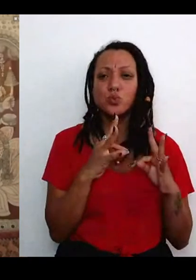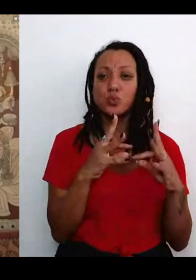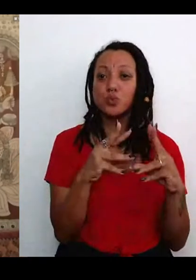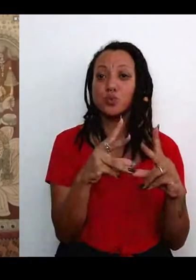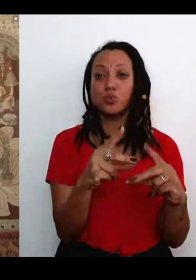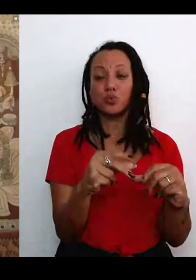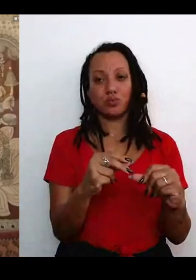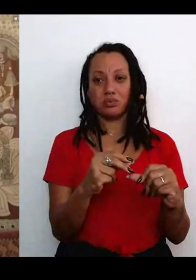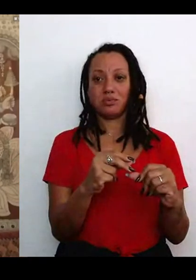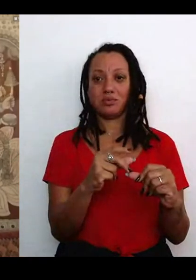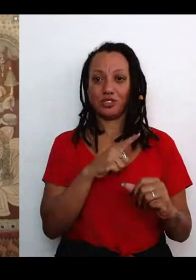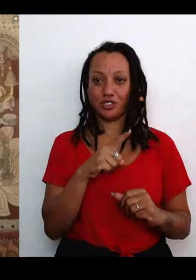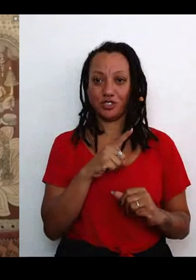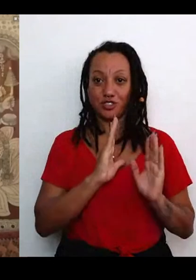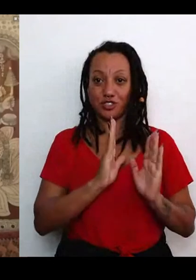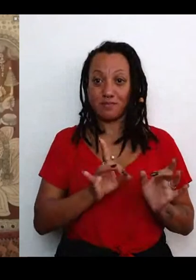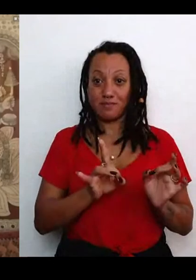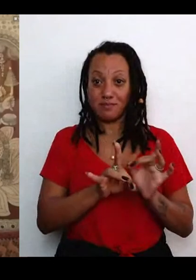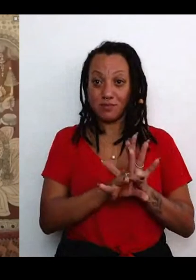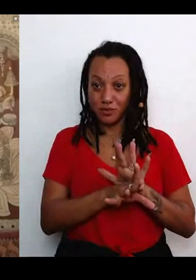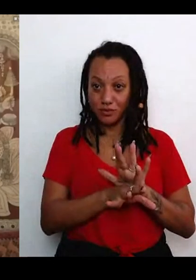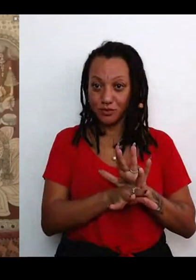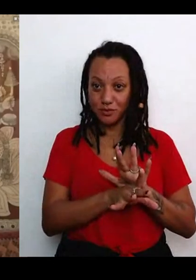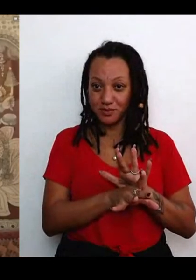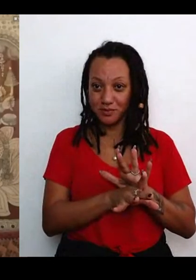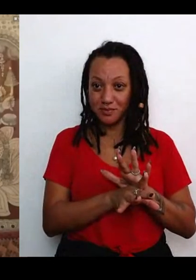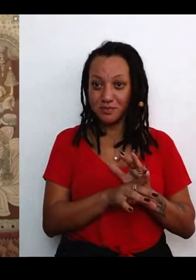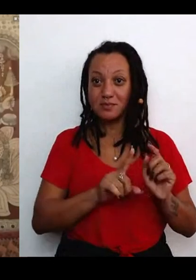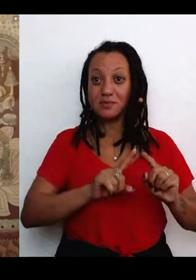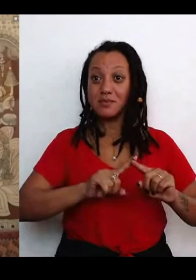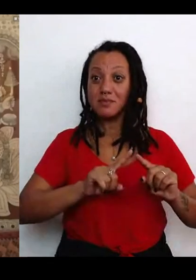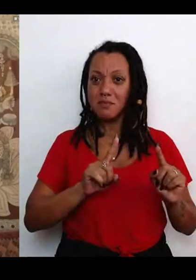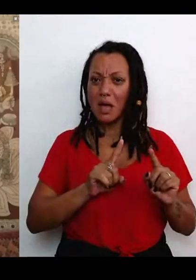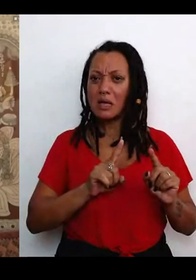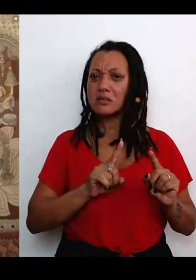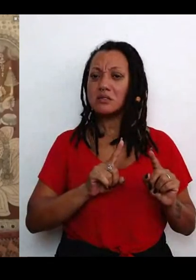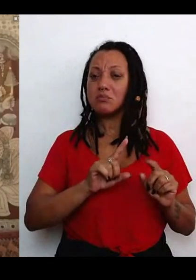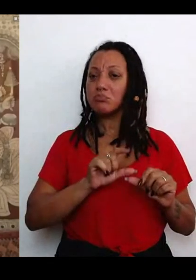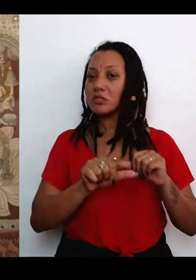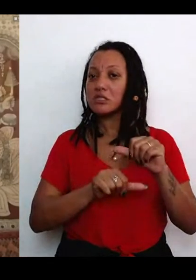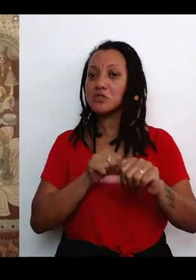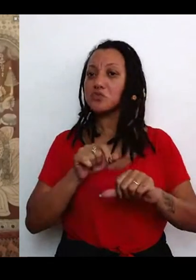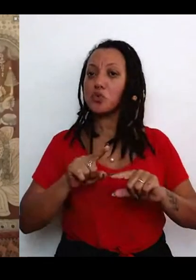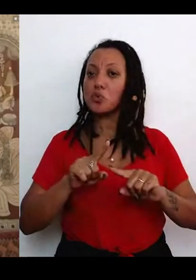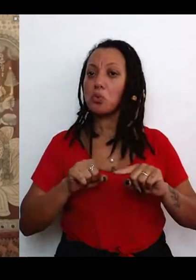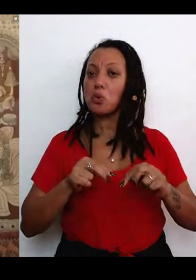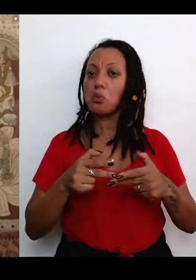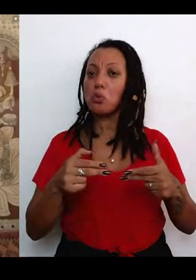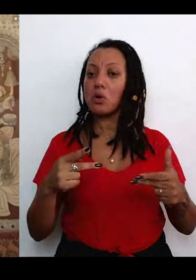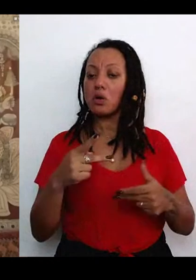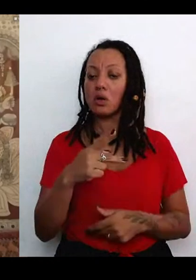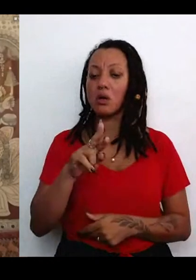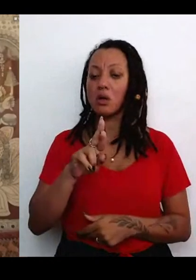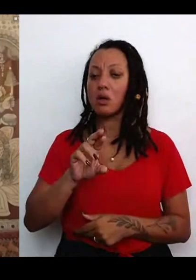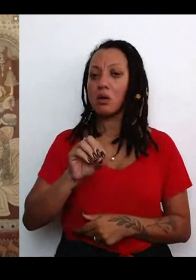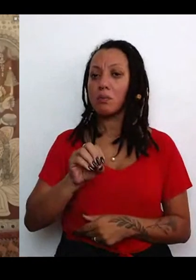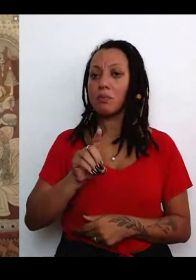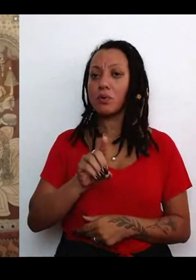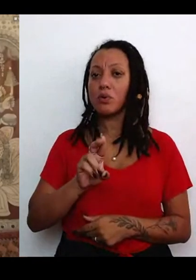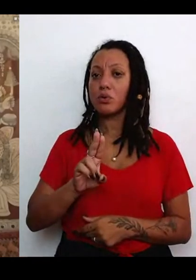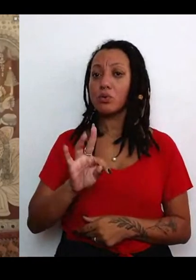years defining other humans as not fully human allows the land to be seen as an MTP